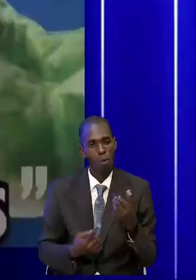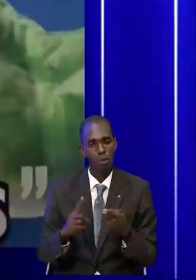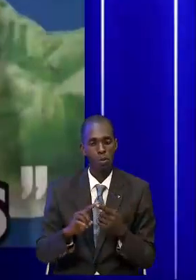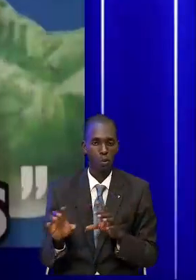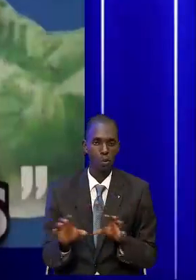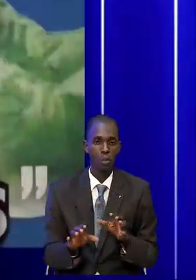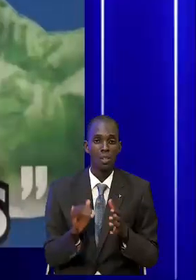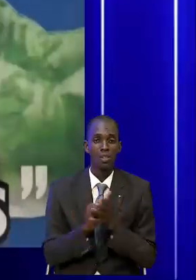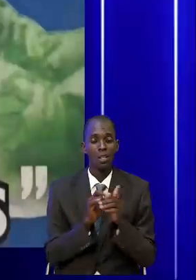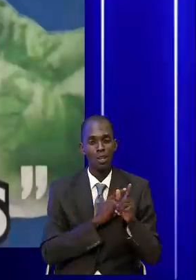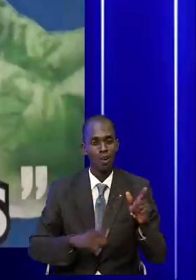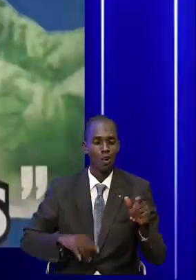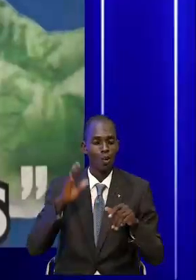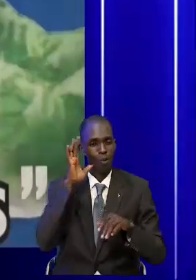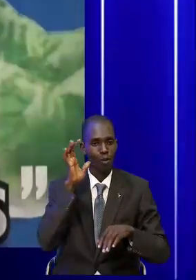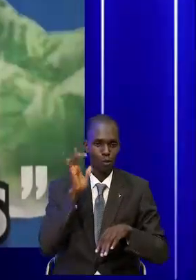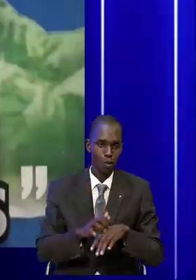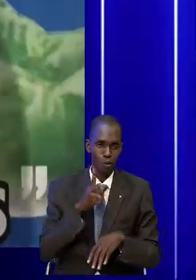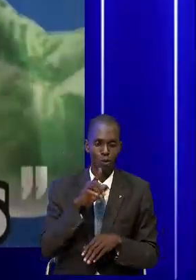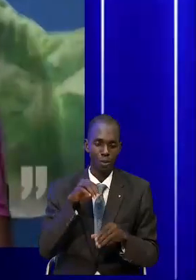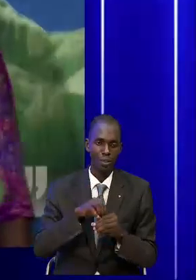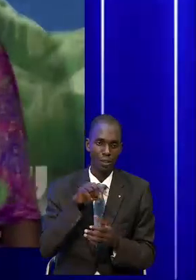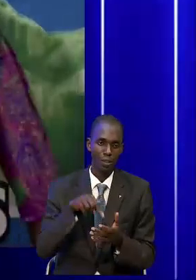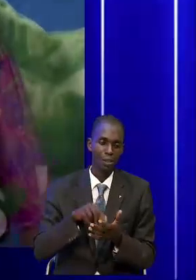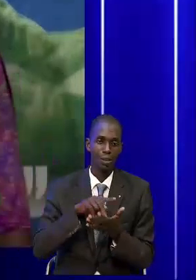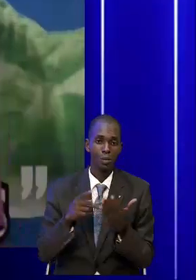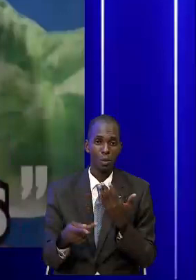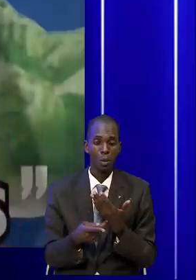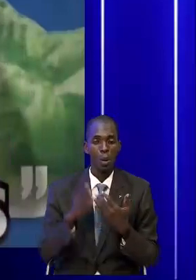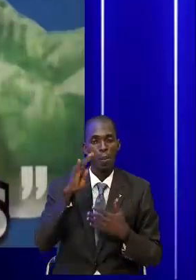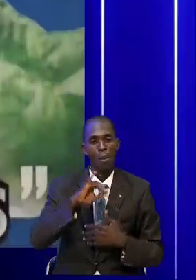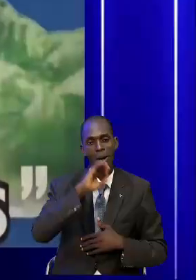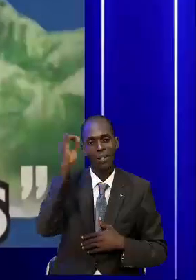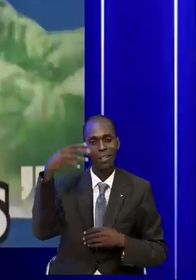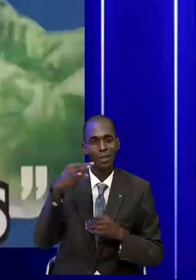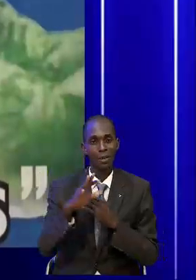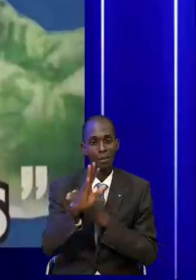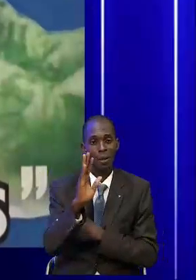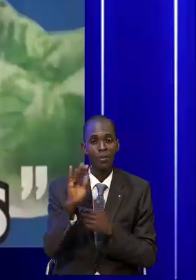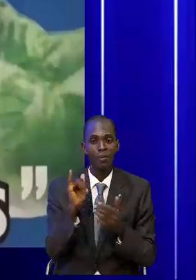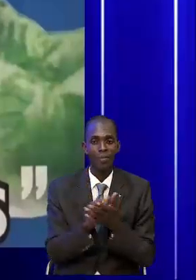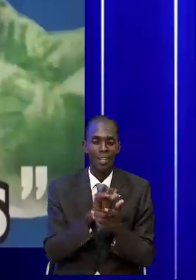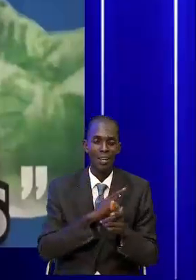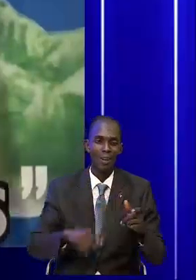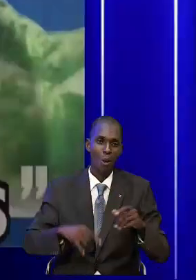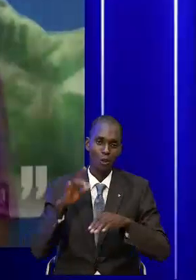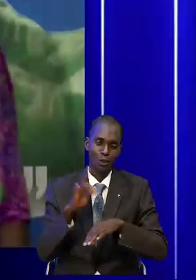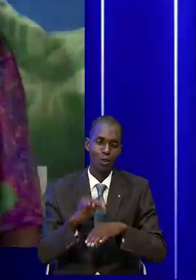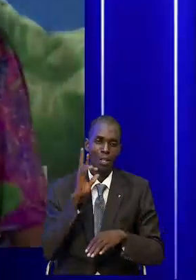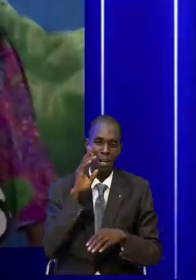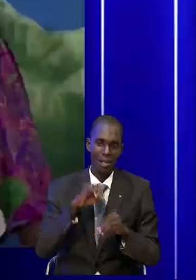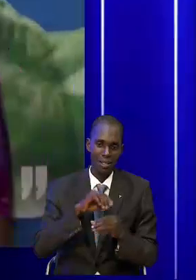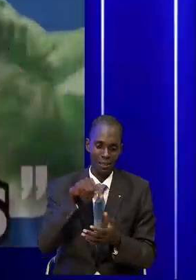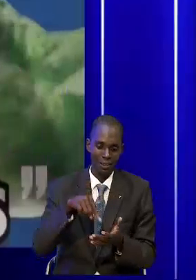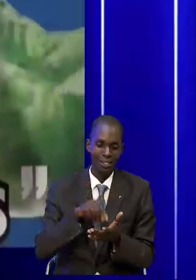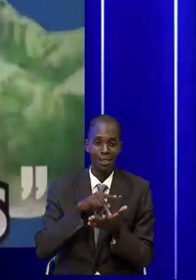program. After the program, before we know what to do, that the Lord is going to touch me in this program. But by